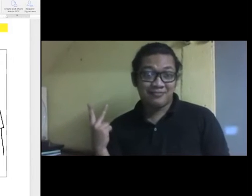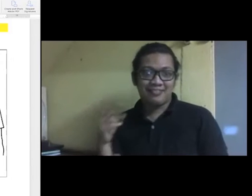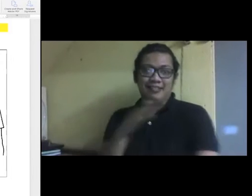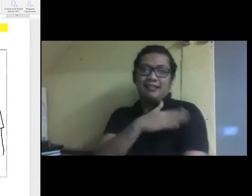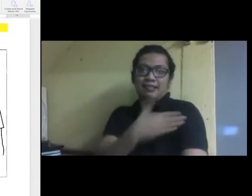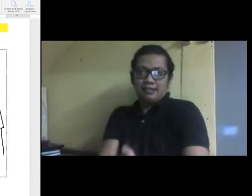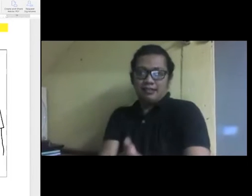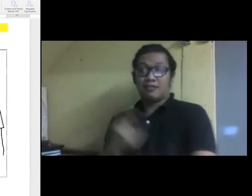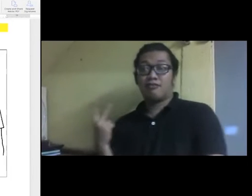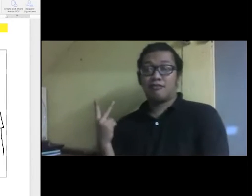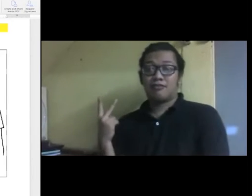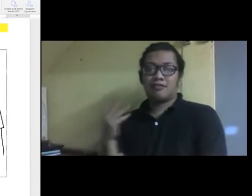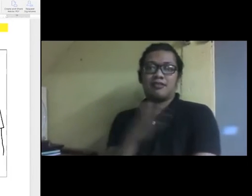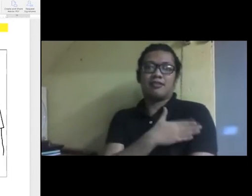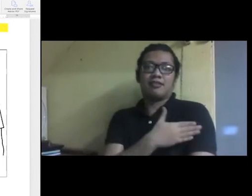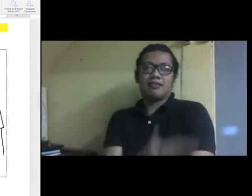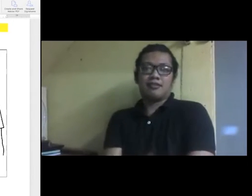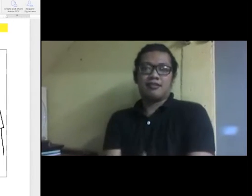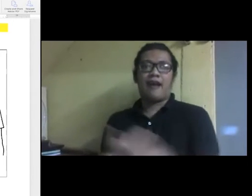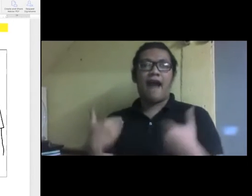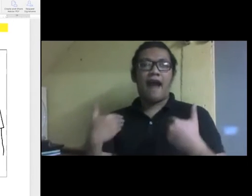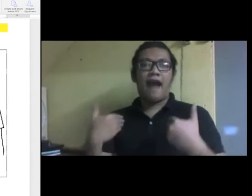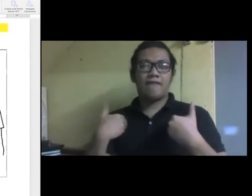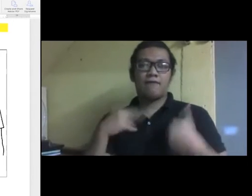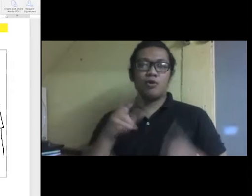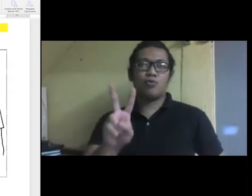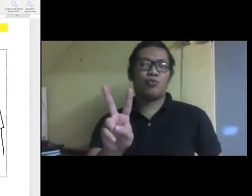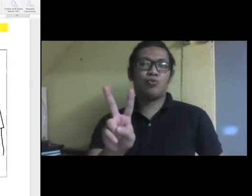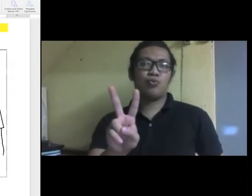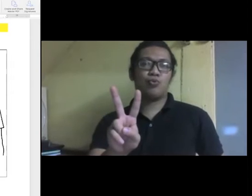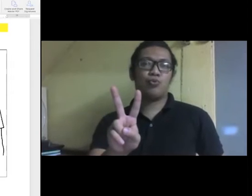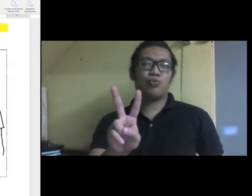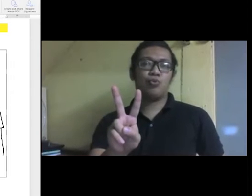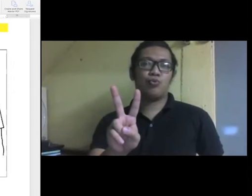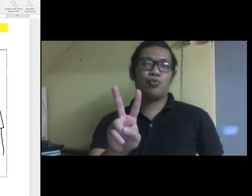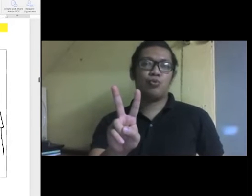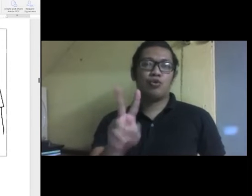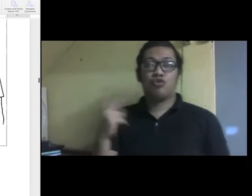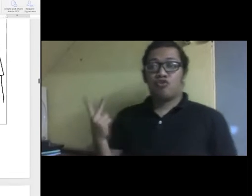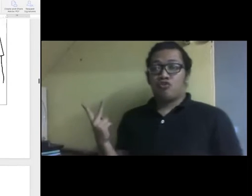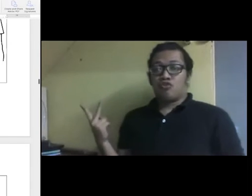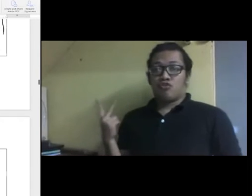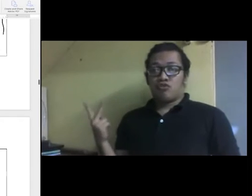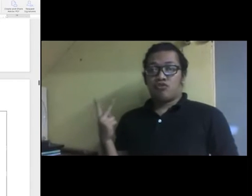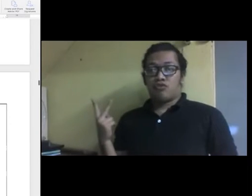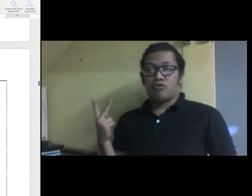Adjusting my camera here. Okay. So the two of us, son, have 2.